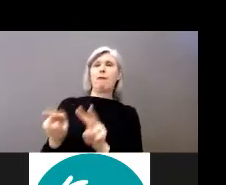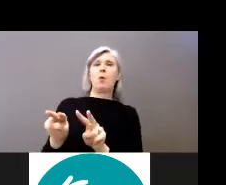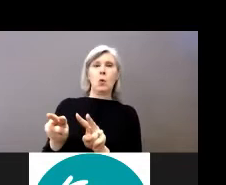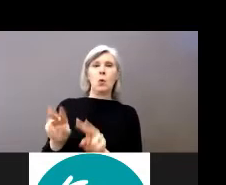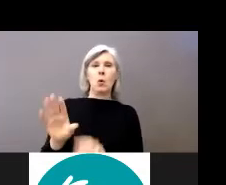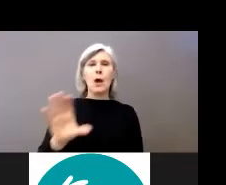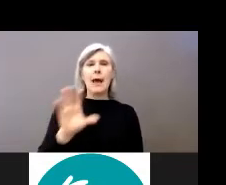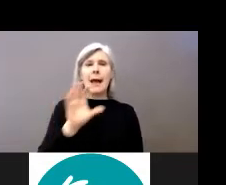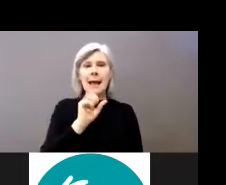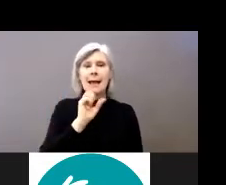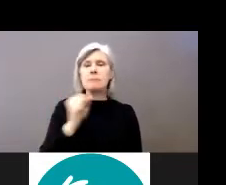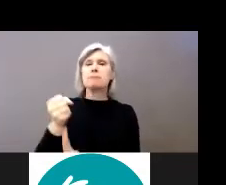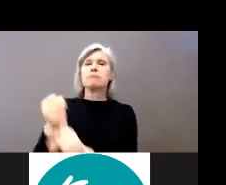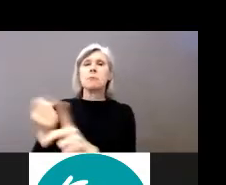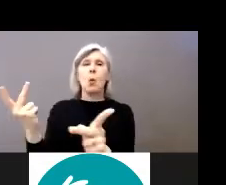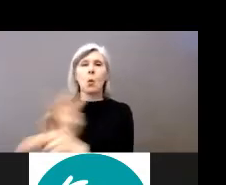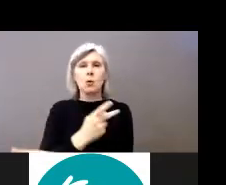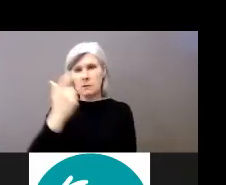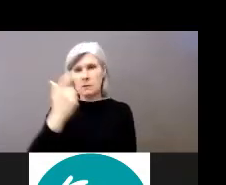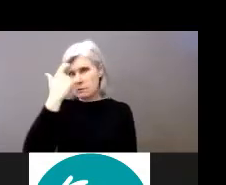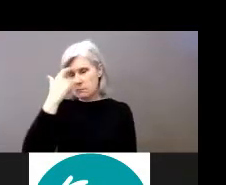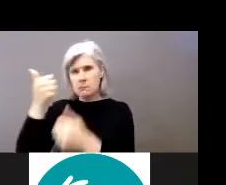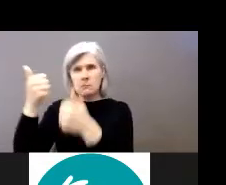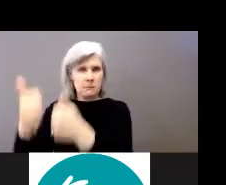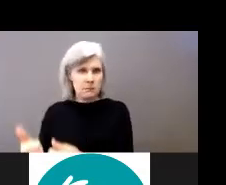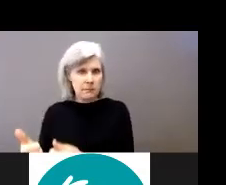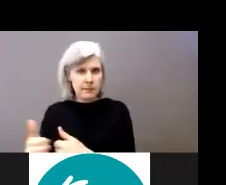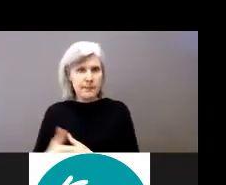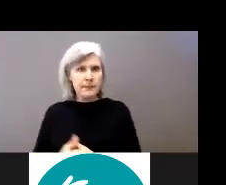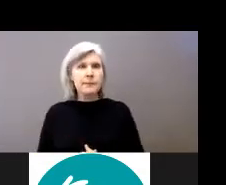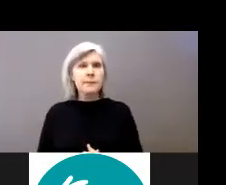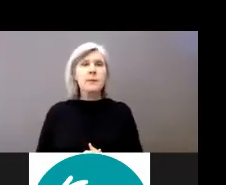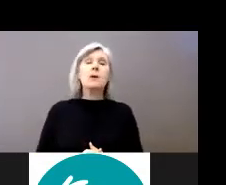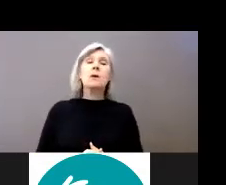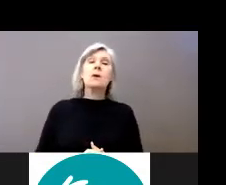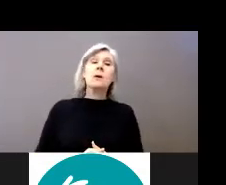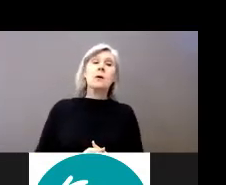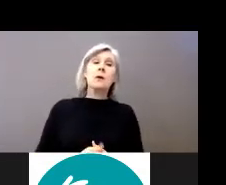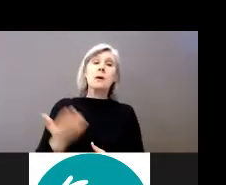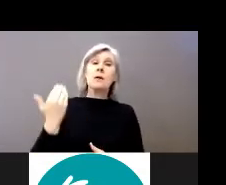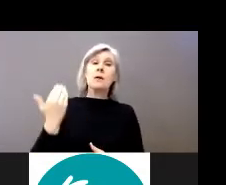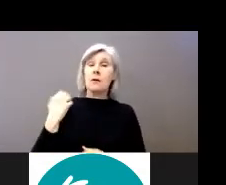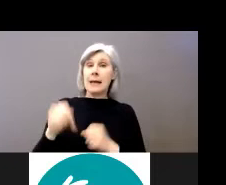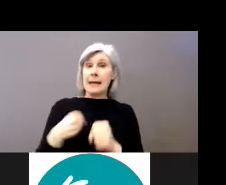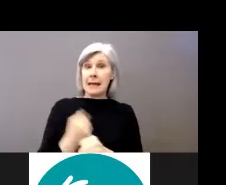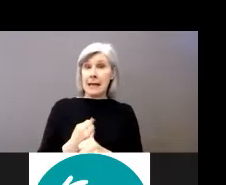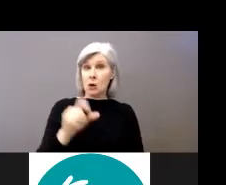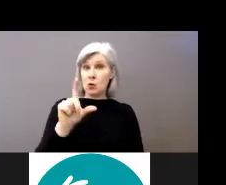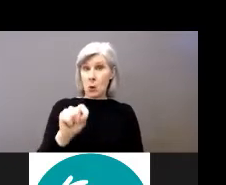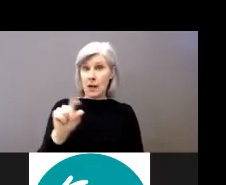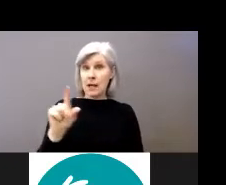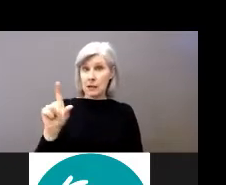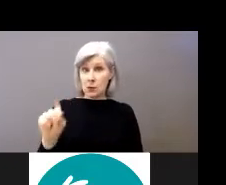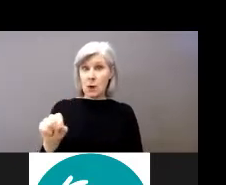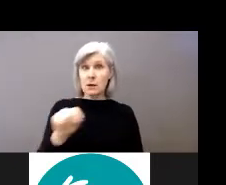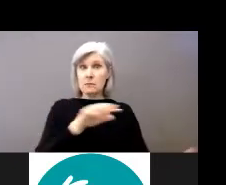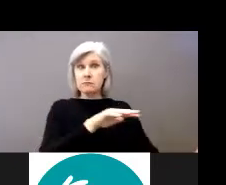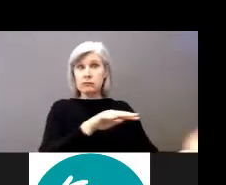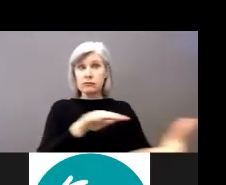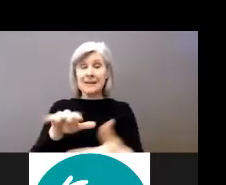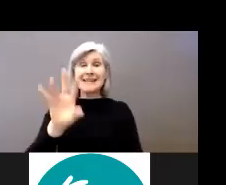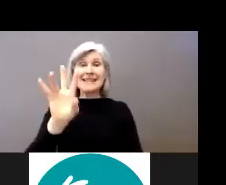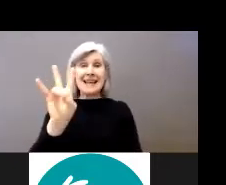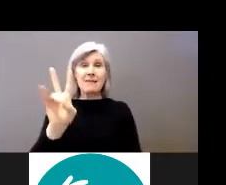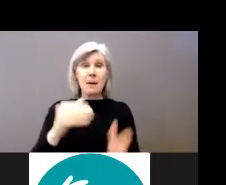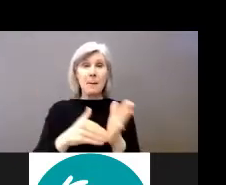Secondly, a big systematic review in 2020 with over 7 million participants that looked at 13,000